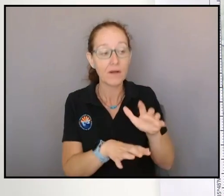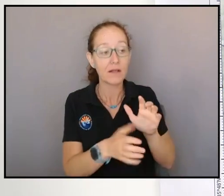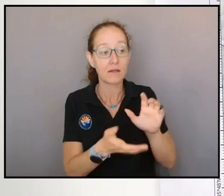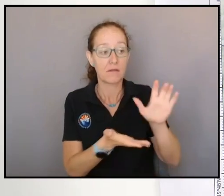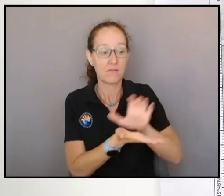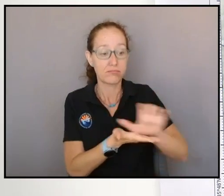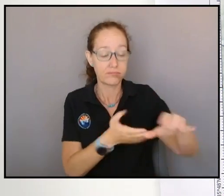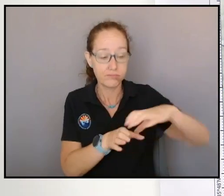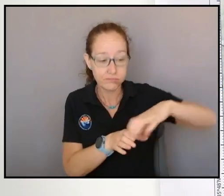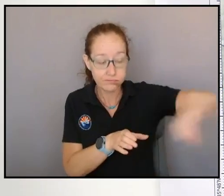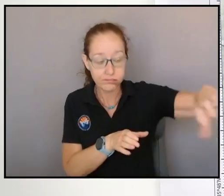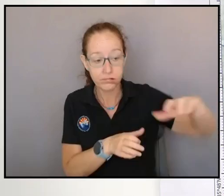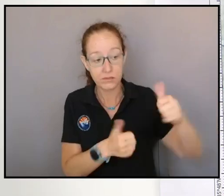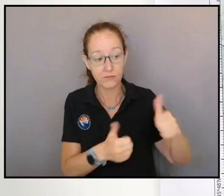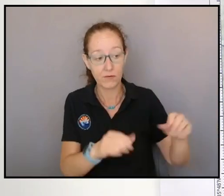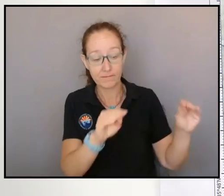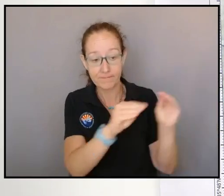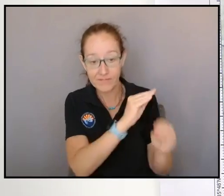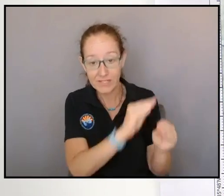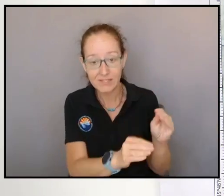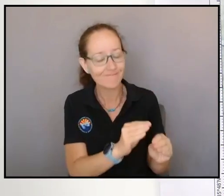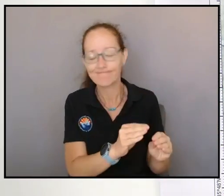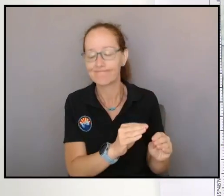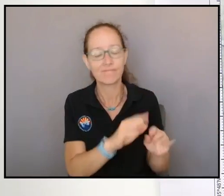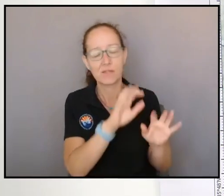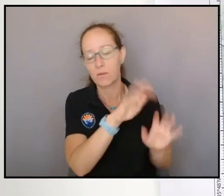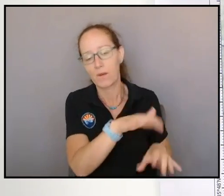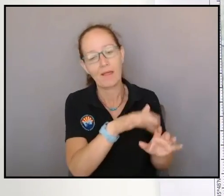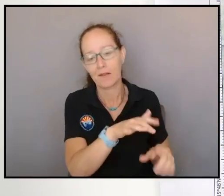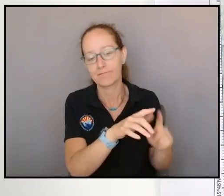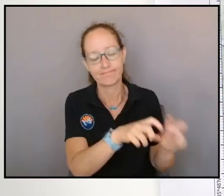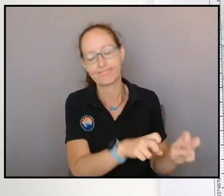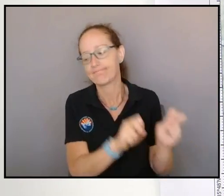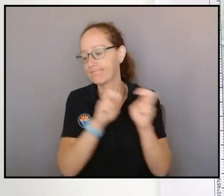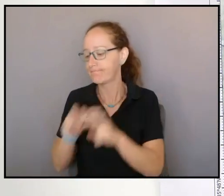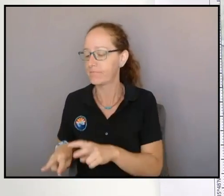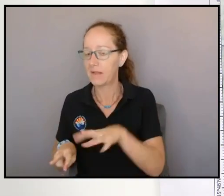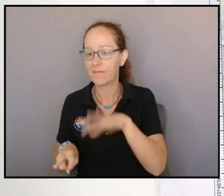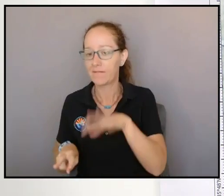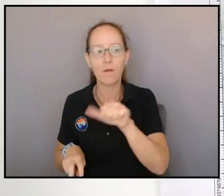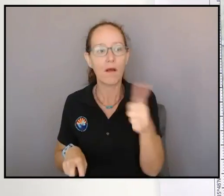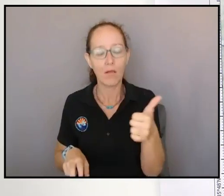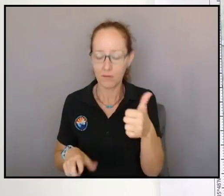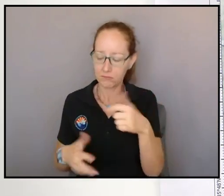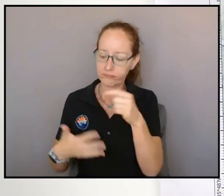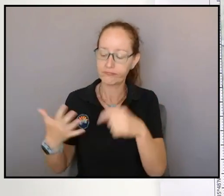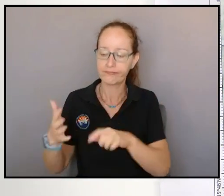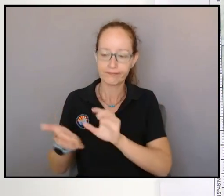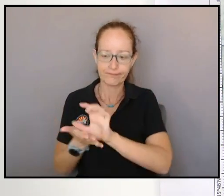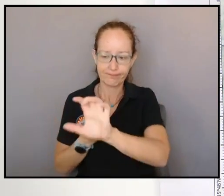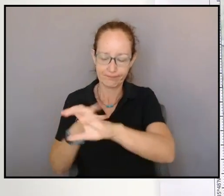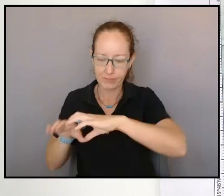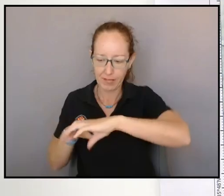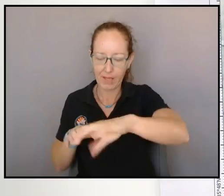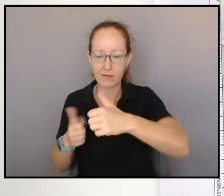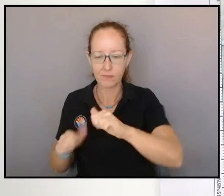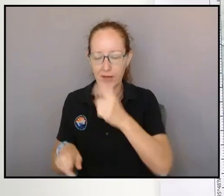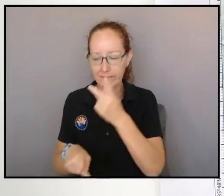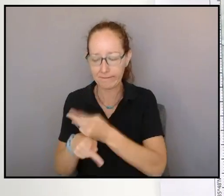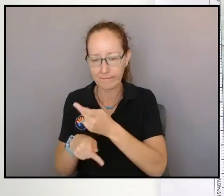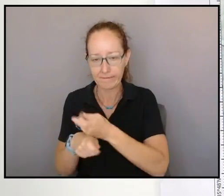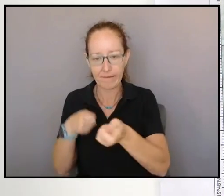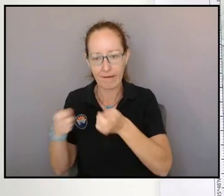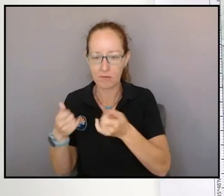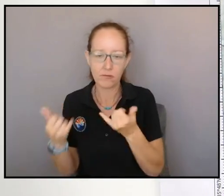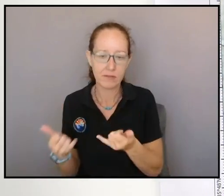came down and identified a couple other chunks of dozer line that they're going to try and take care of today. Again, weather permitting, they're just going to